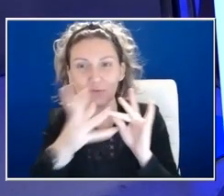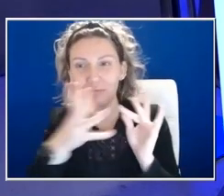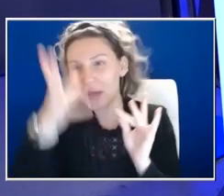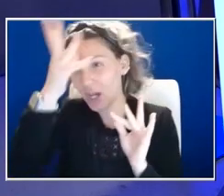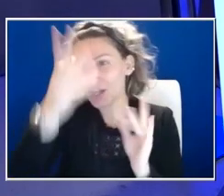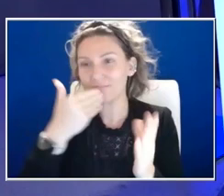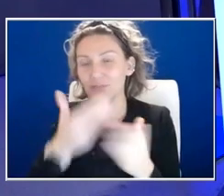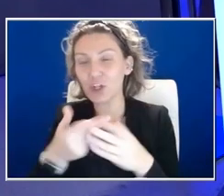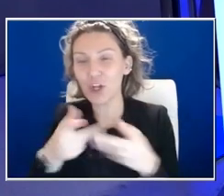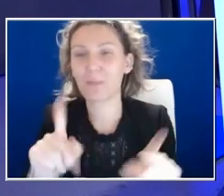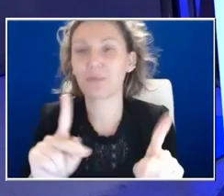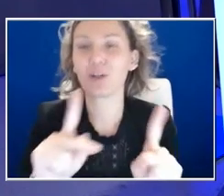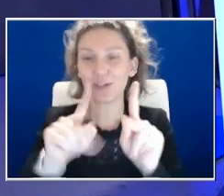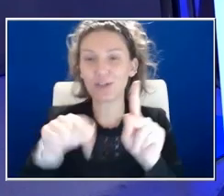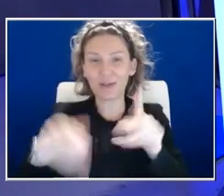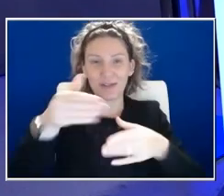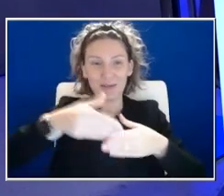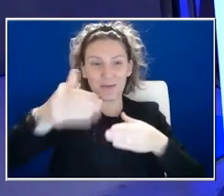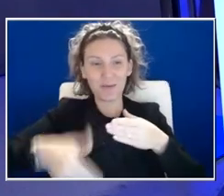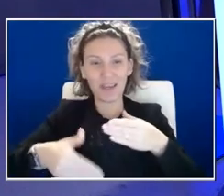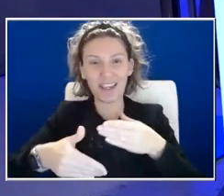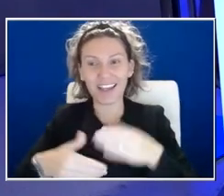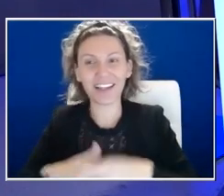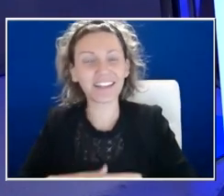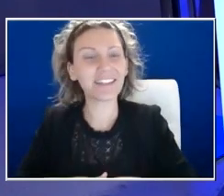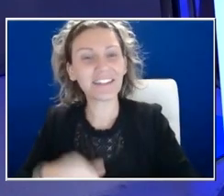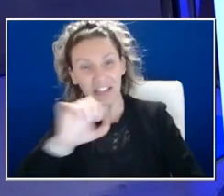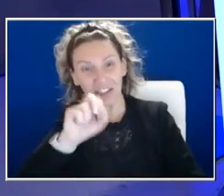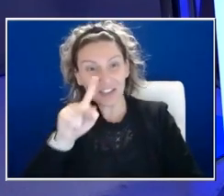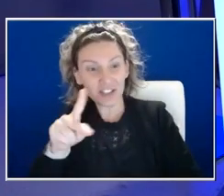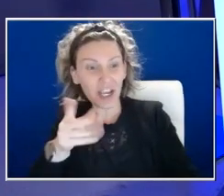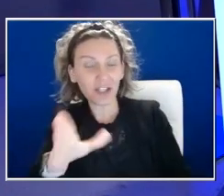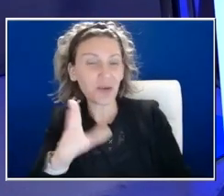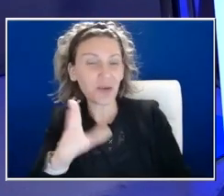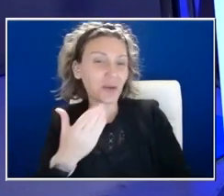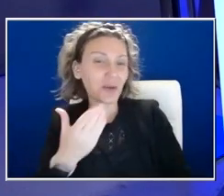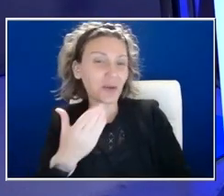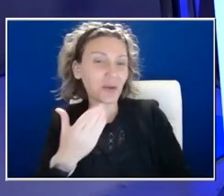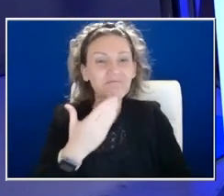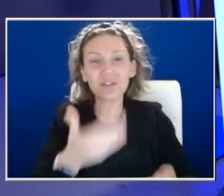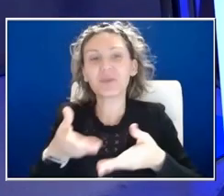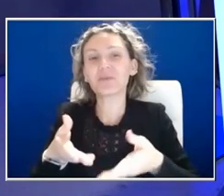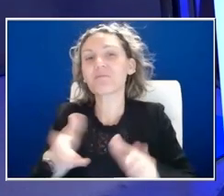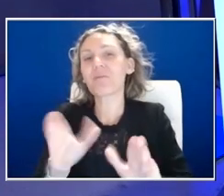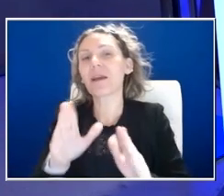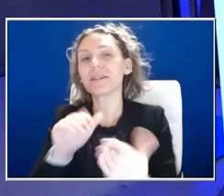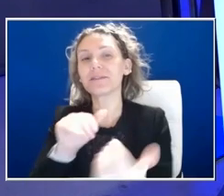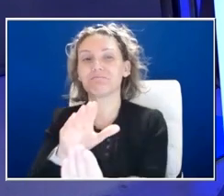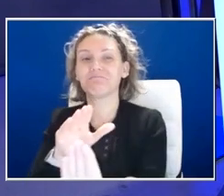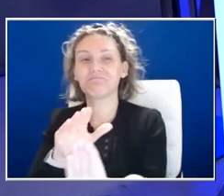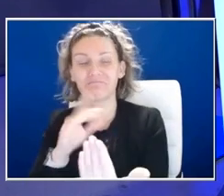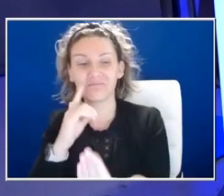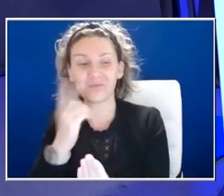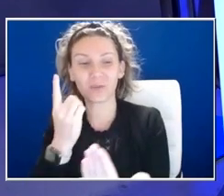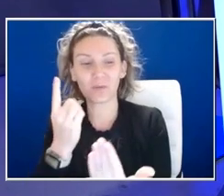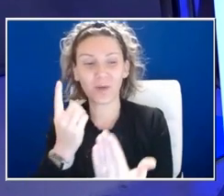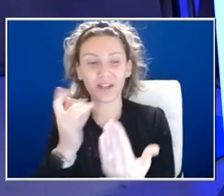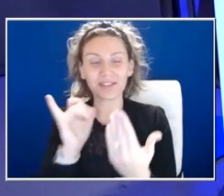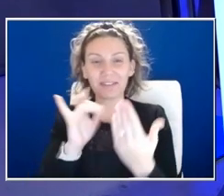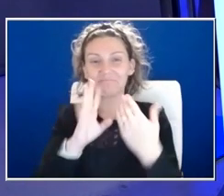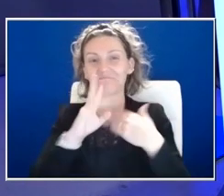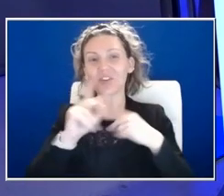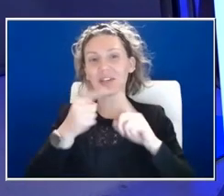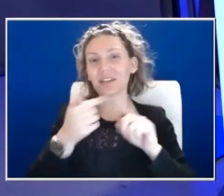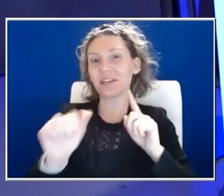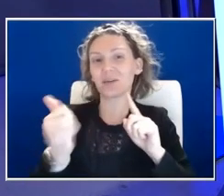this weekend. I'll start, Jack, with you. Yeah. What might be a good way to approach somebody? I mean, I think it's like talking to anybody about a